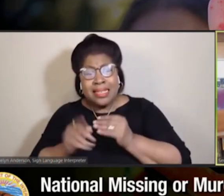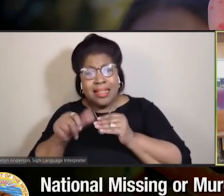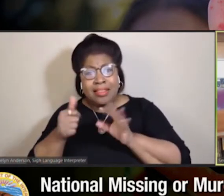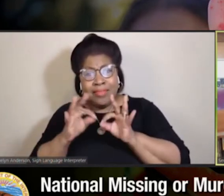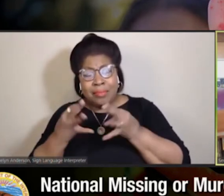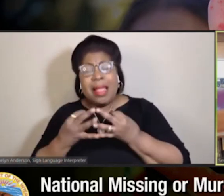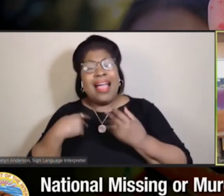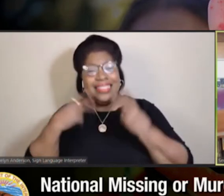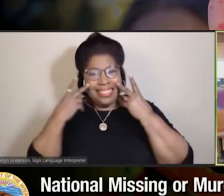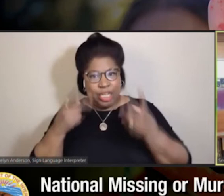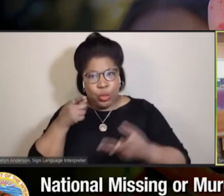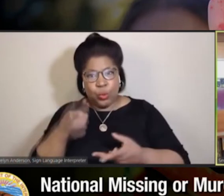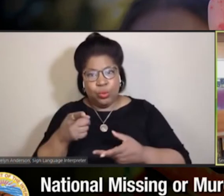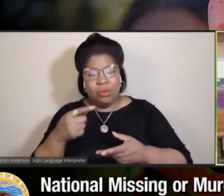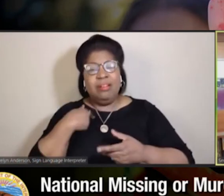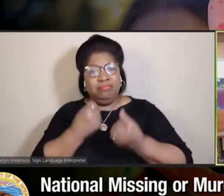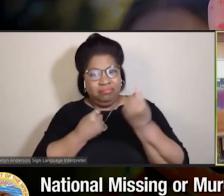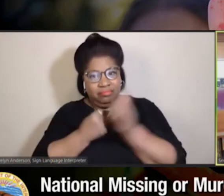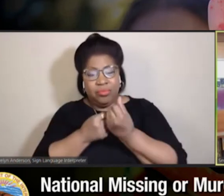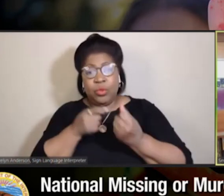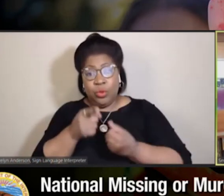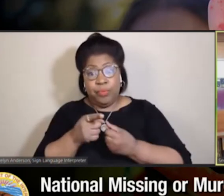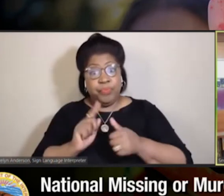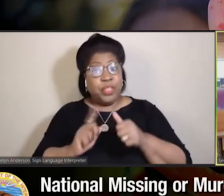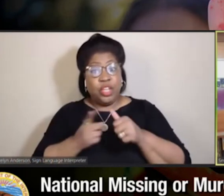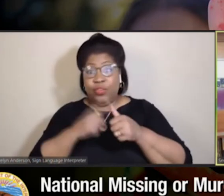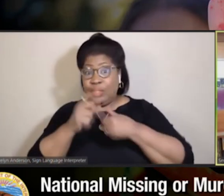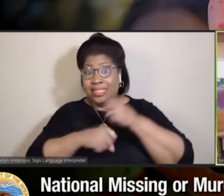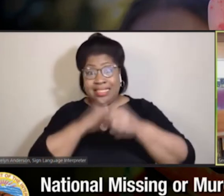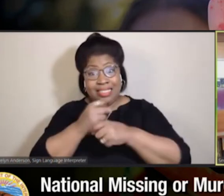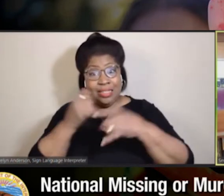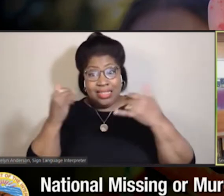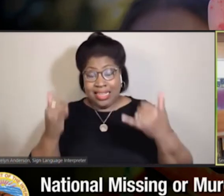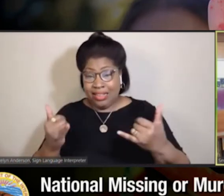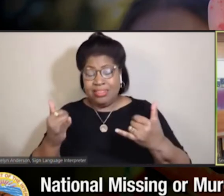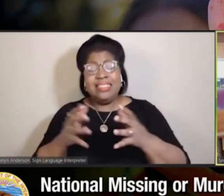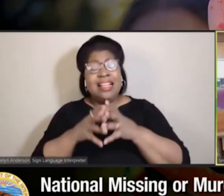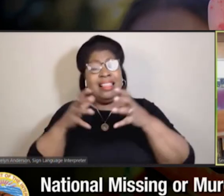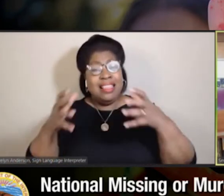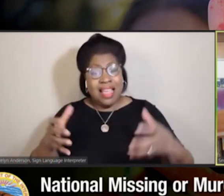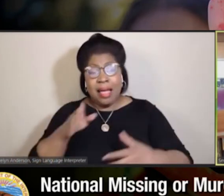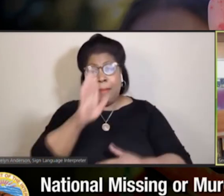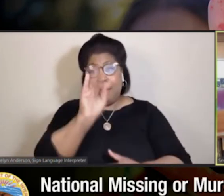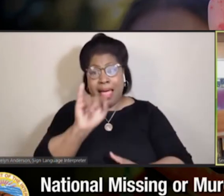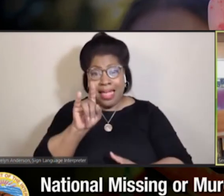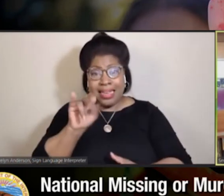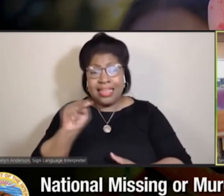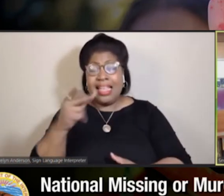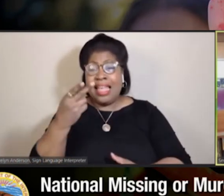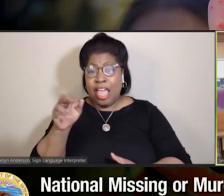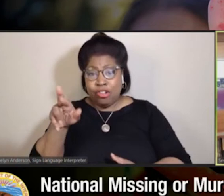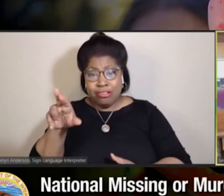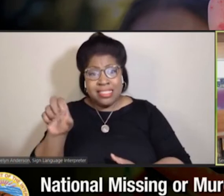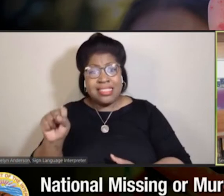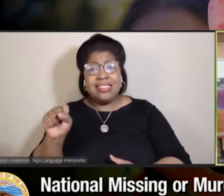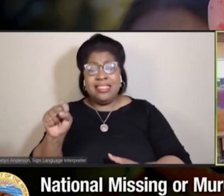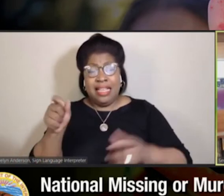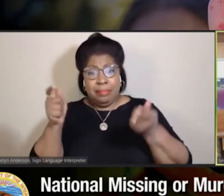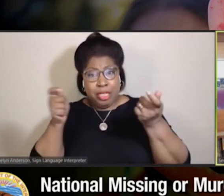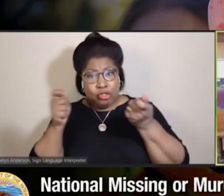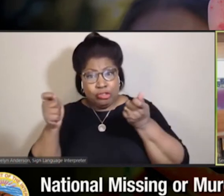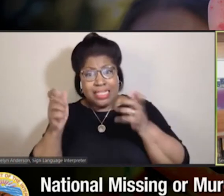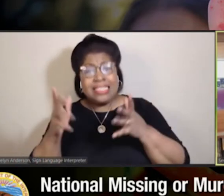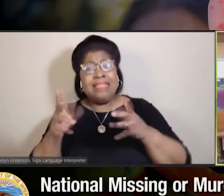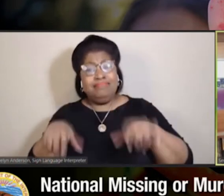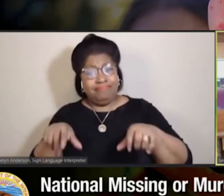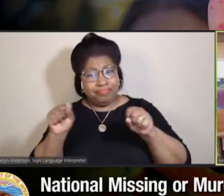you. In our first year, there is much that the Biden-Harris administration has done to take this issue seriously. As many